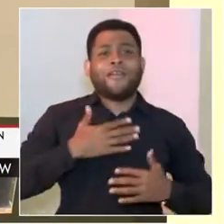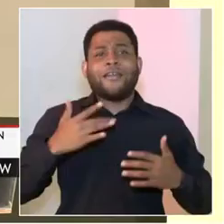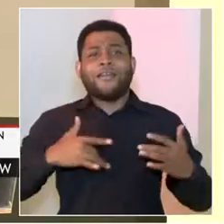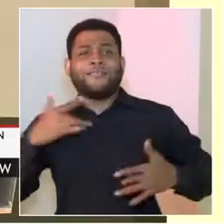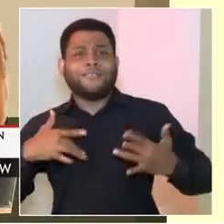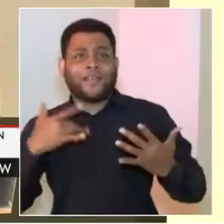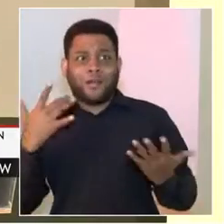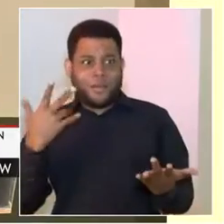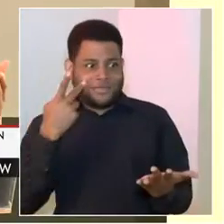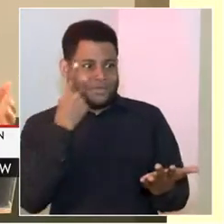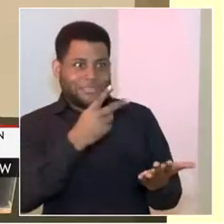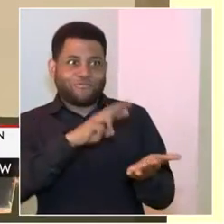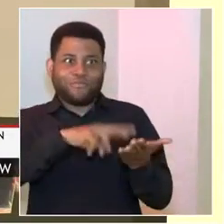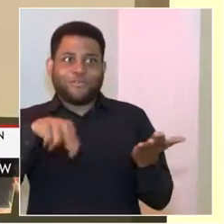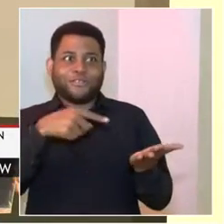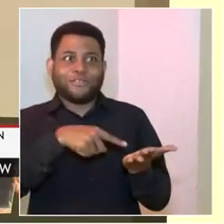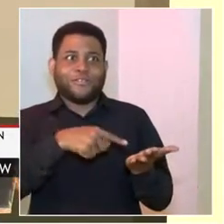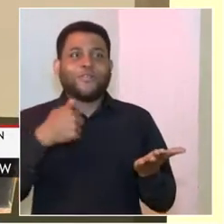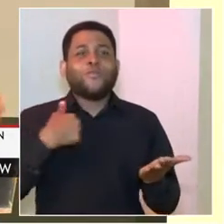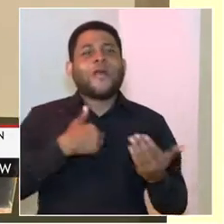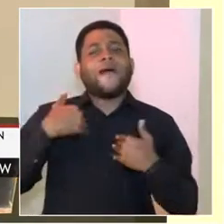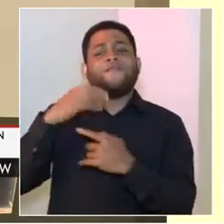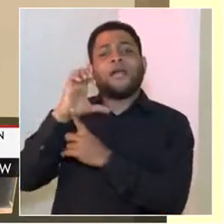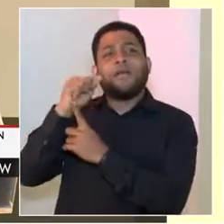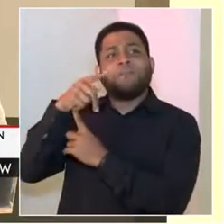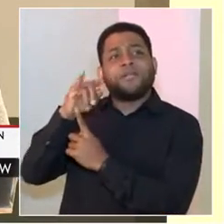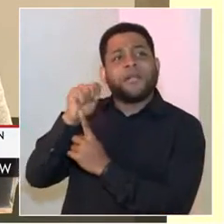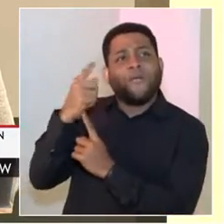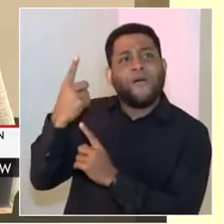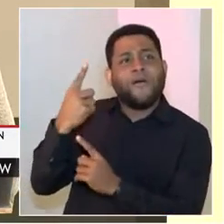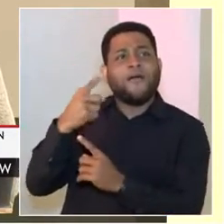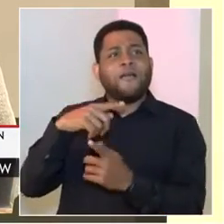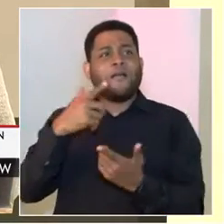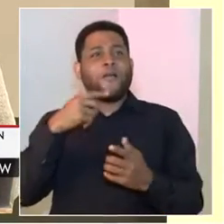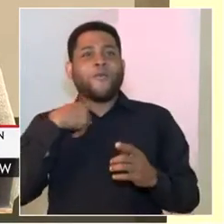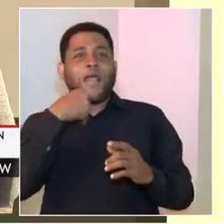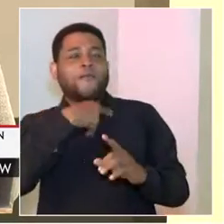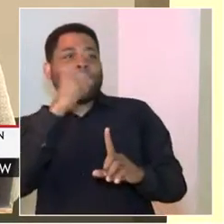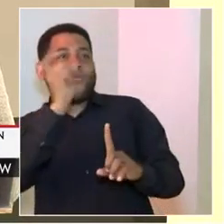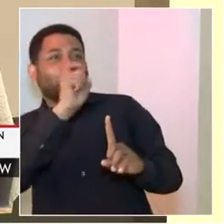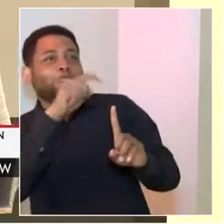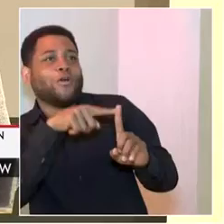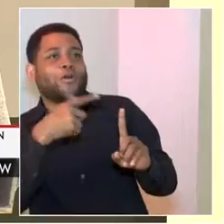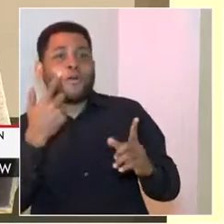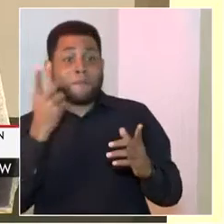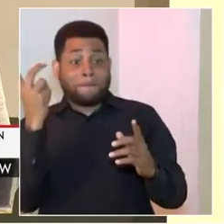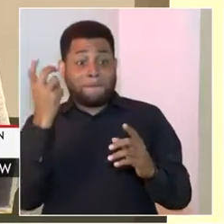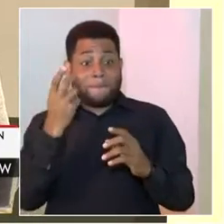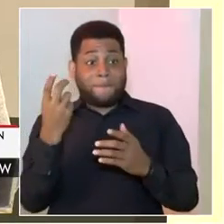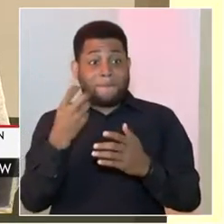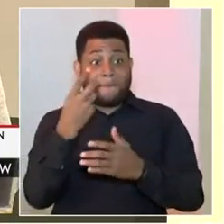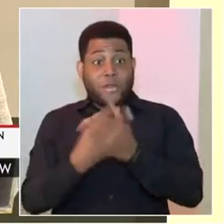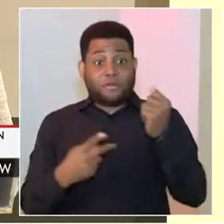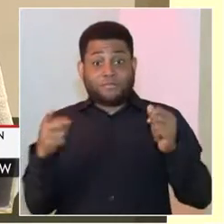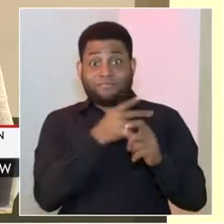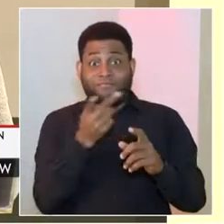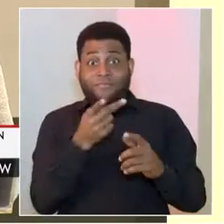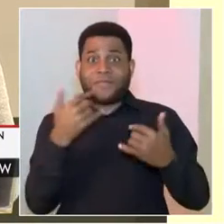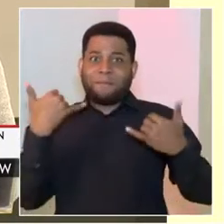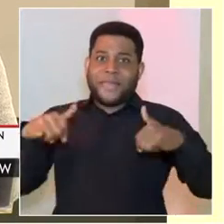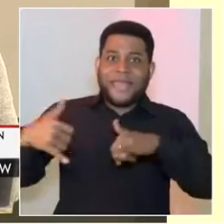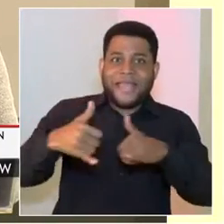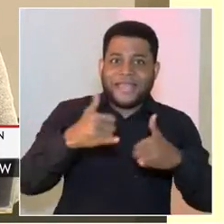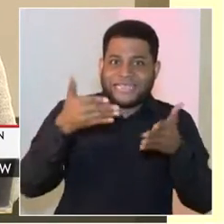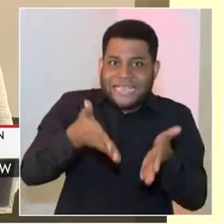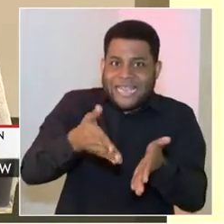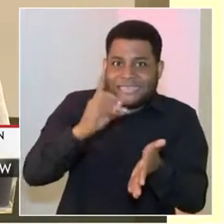and the Wizards in Washington, D.C. at least until 2050?